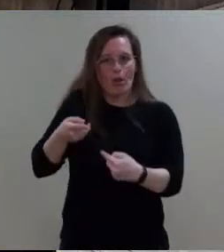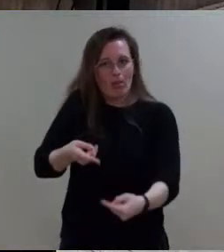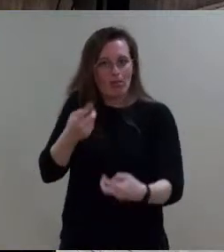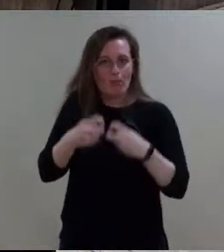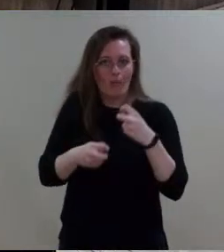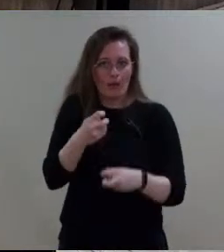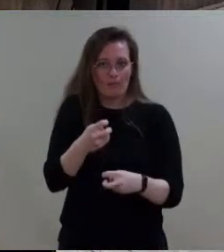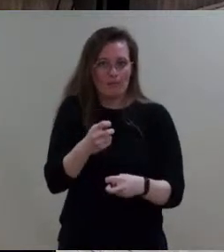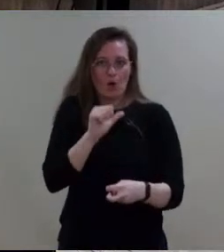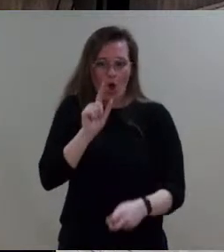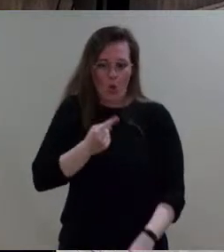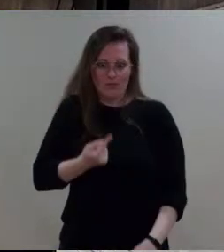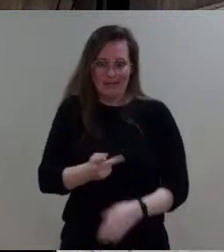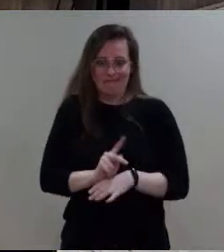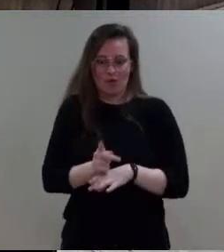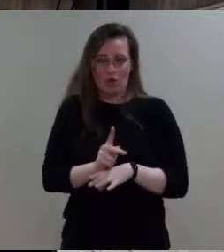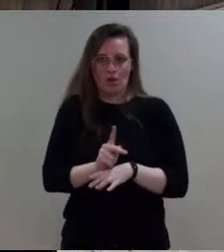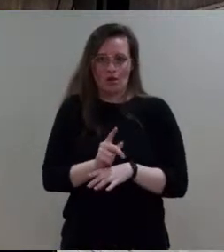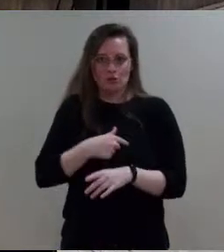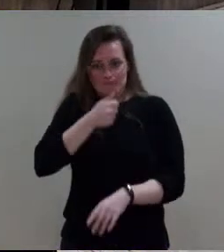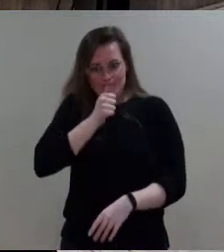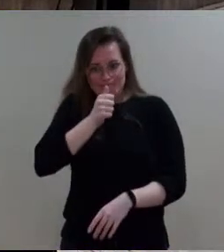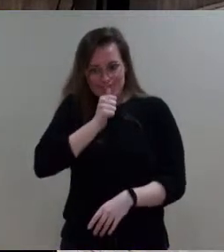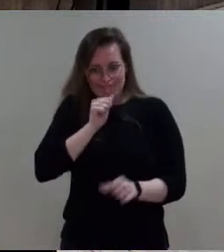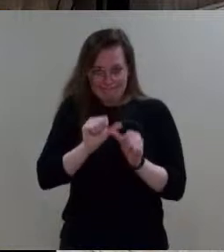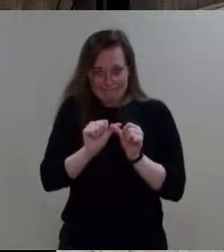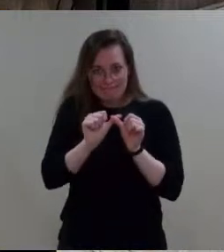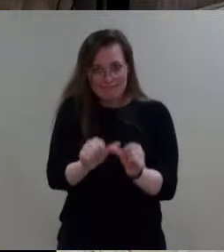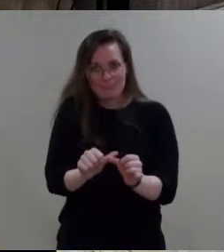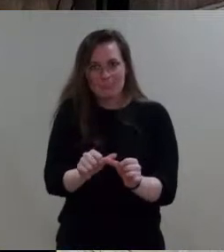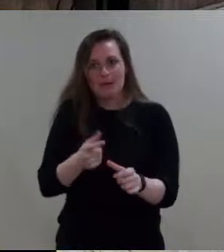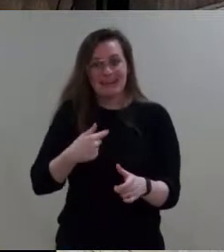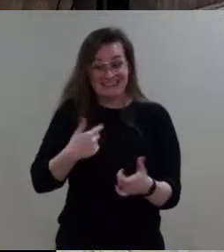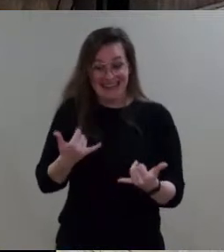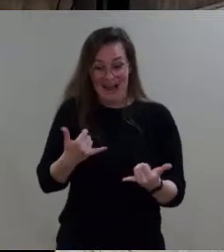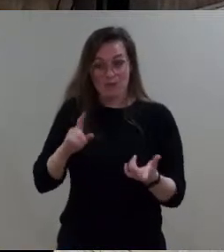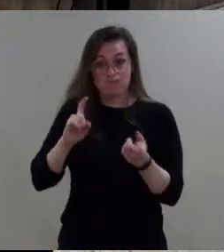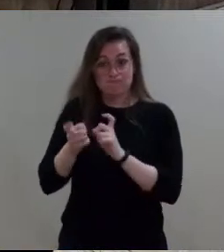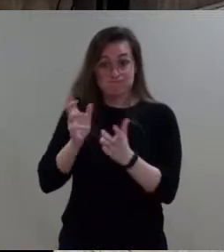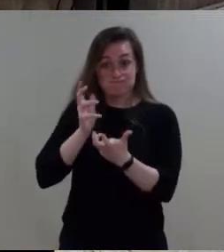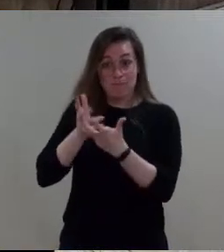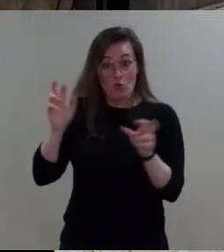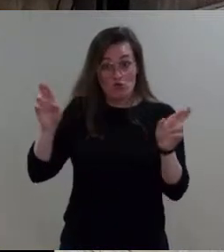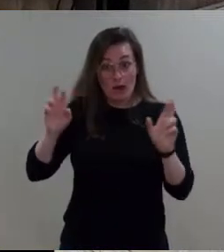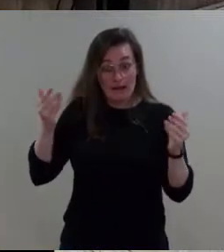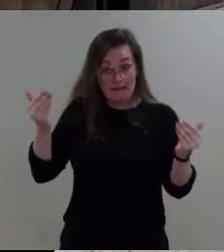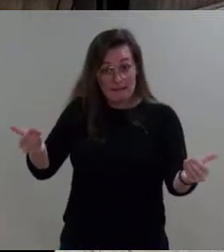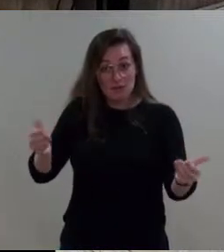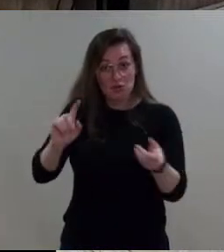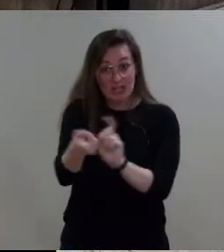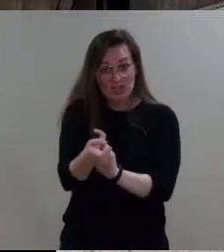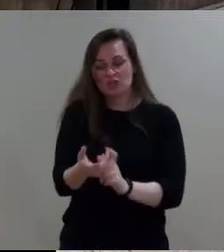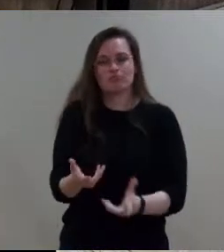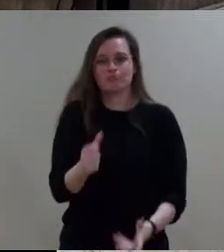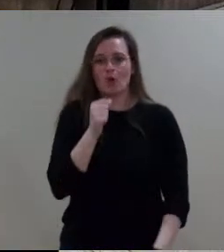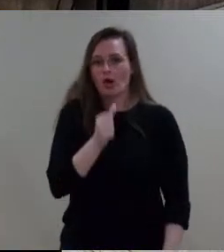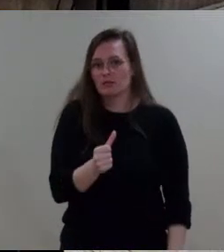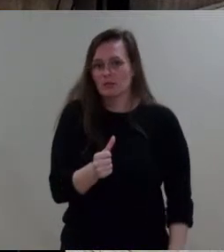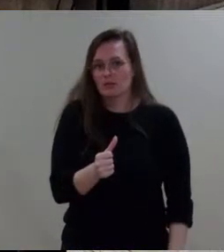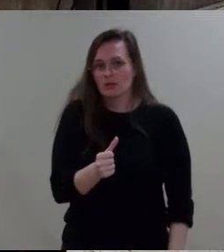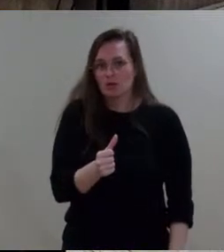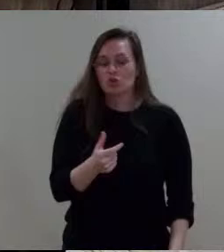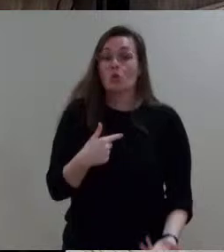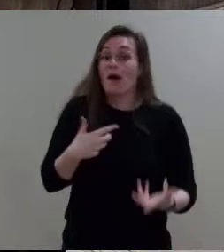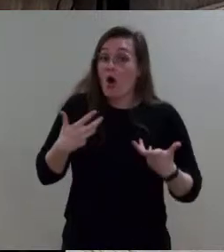so we haven't adapted to all of these things. So we have weathered the changes post-COVID, inflation, the effects of